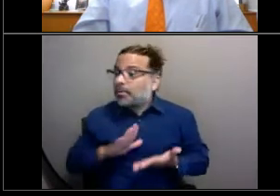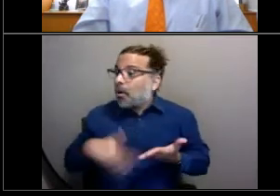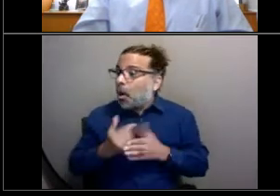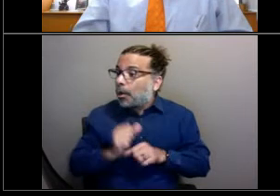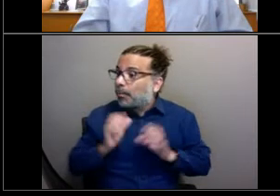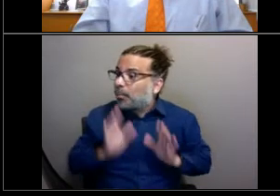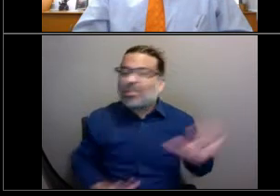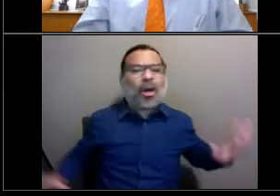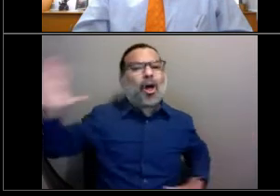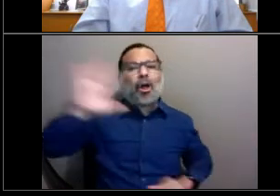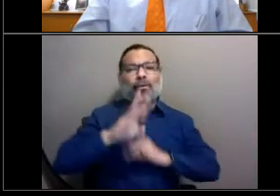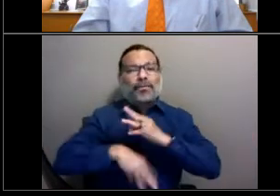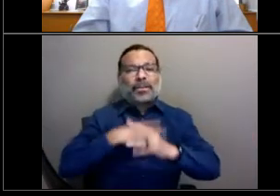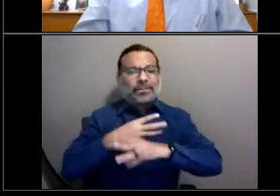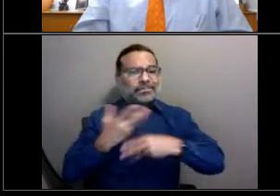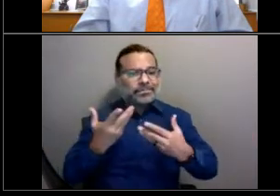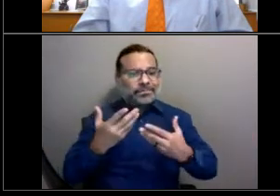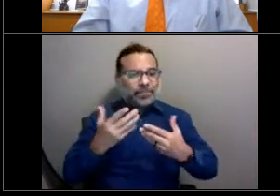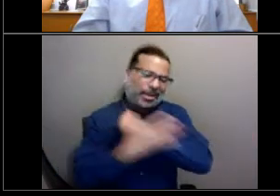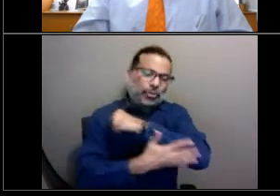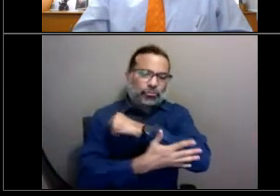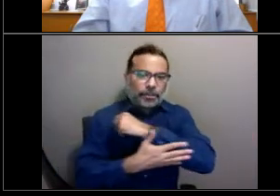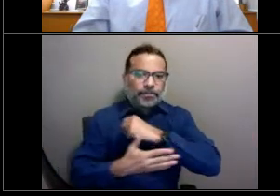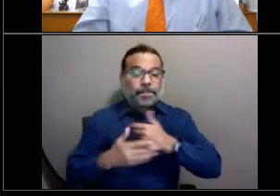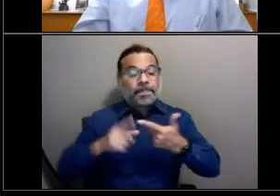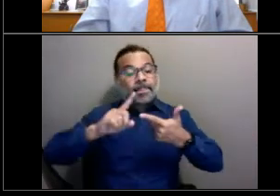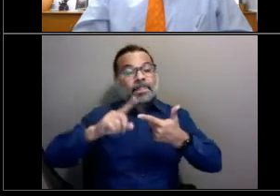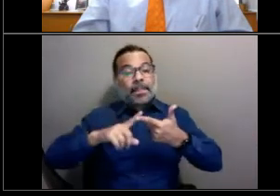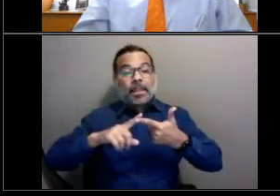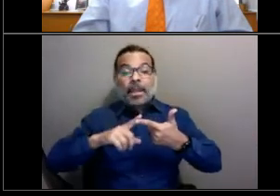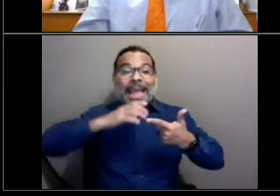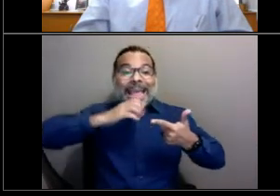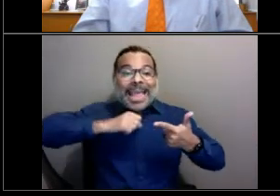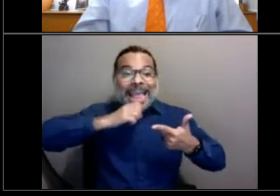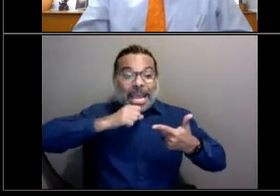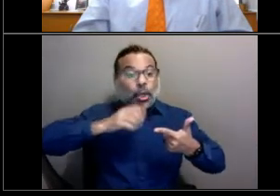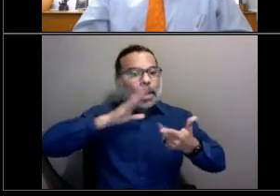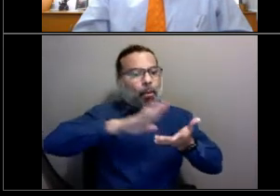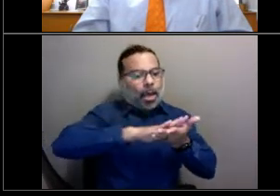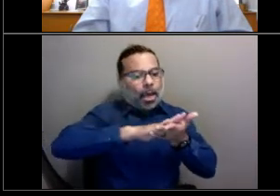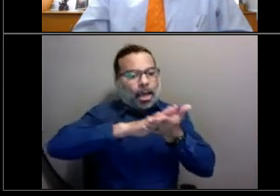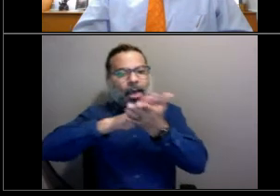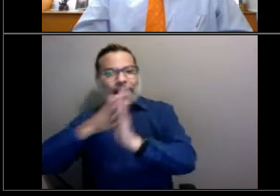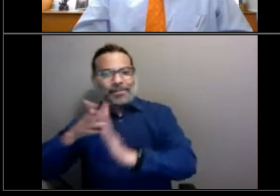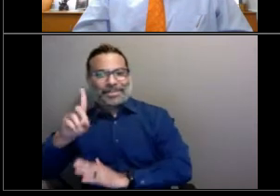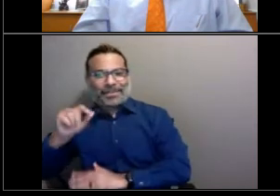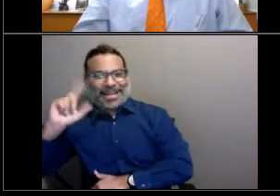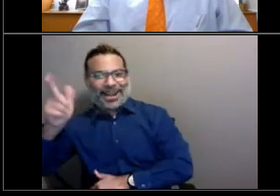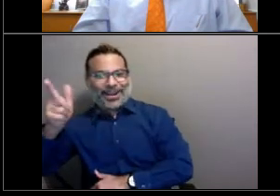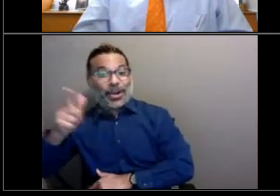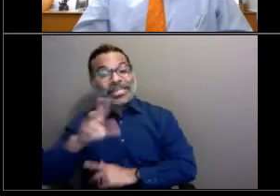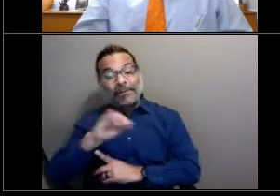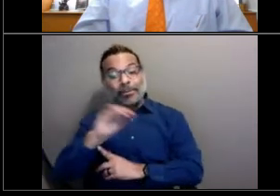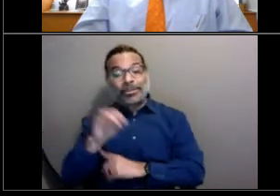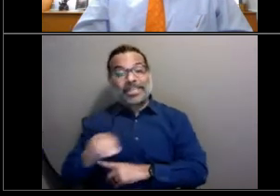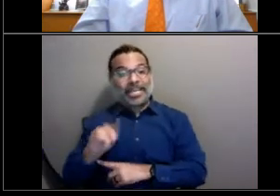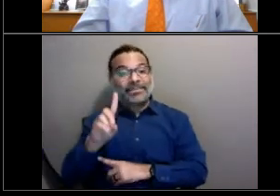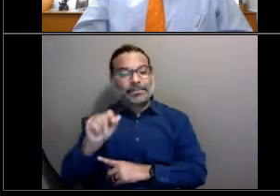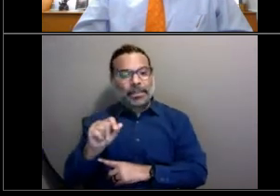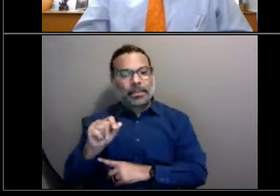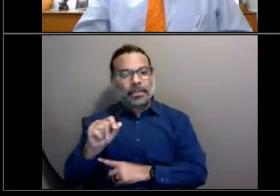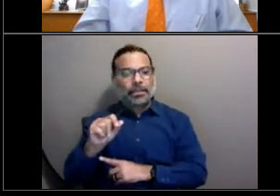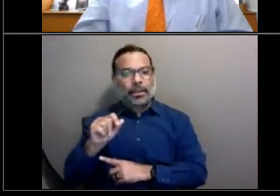country. So that's tranche 1. Tranche 2 is people age into disability. And 70% of disability is due to what